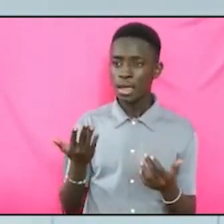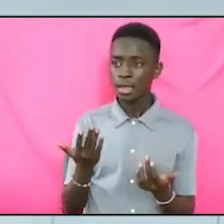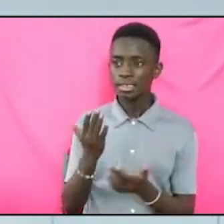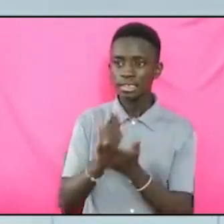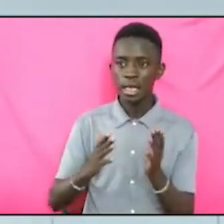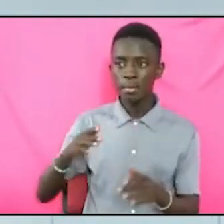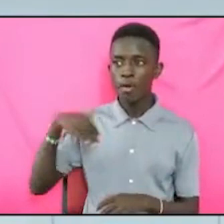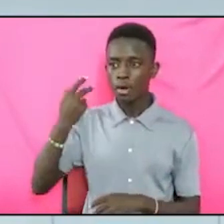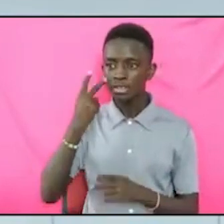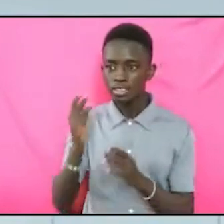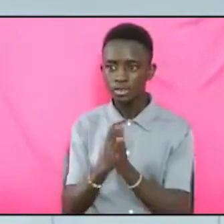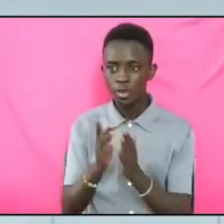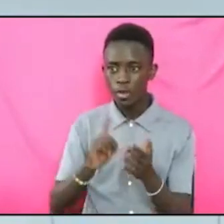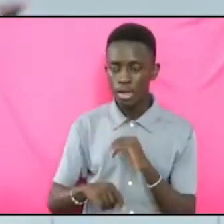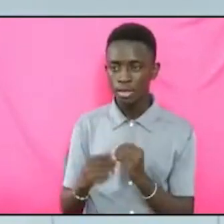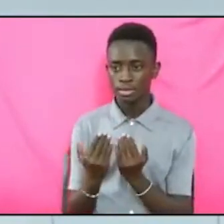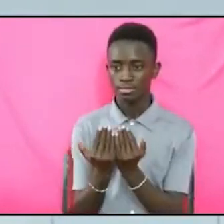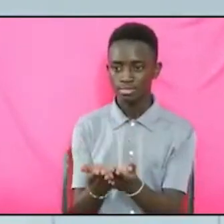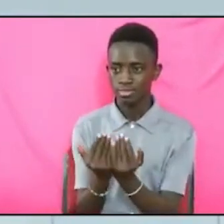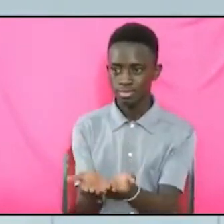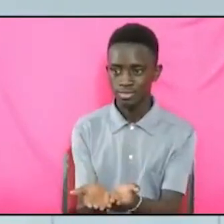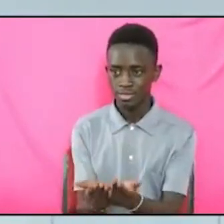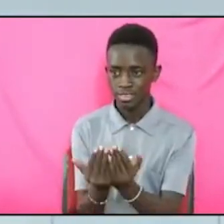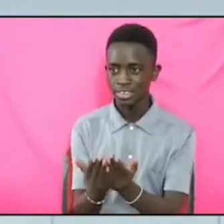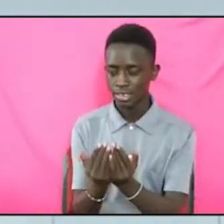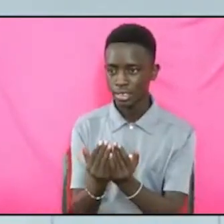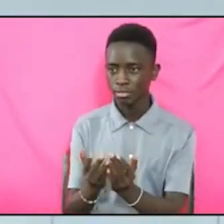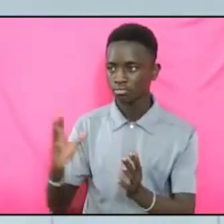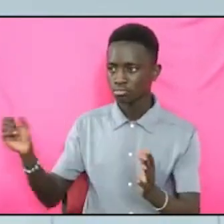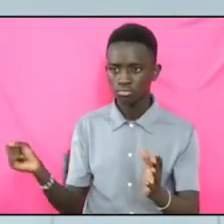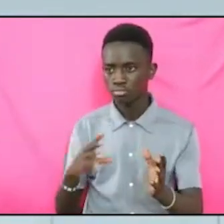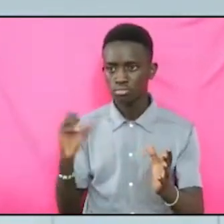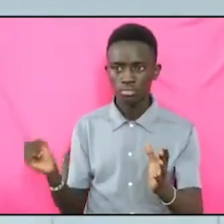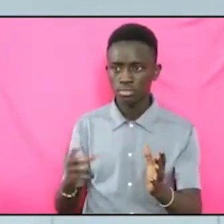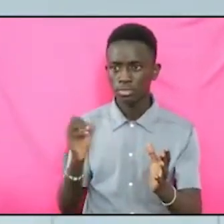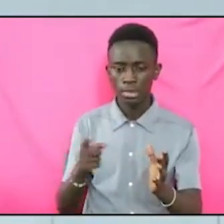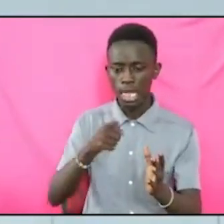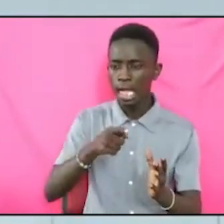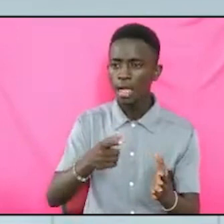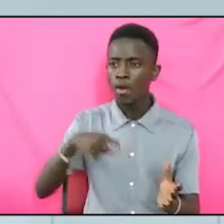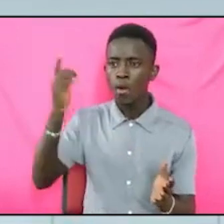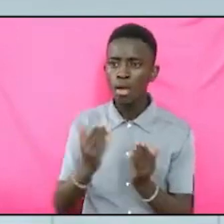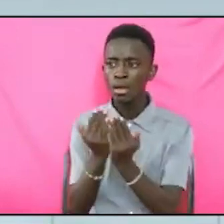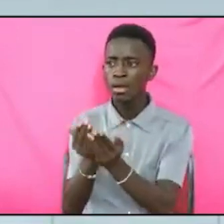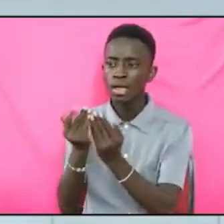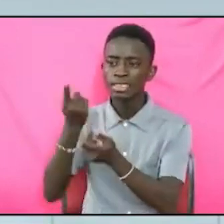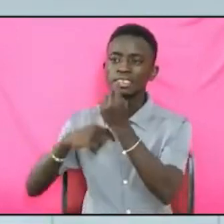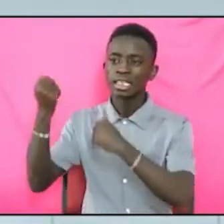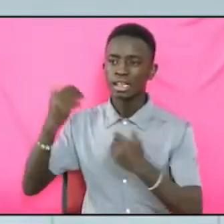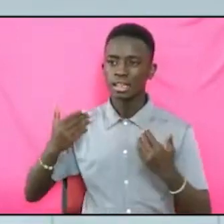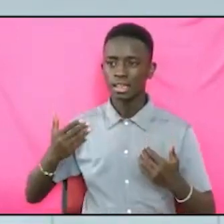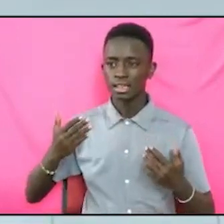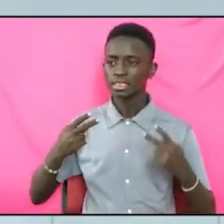would begin first with the strong men because they were going to fetch good money in the market. They called it agora. They would go